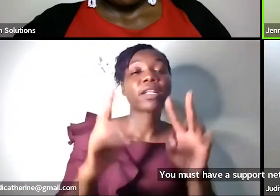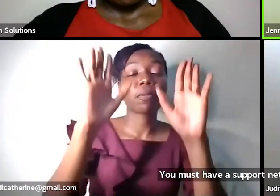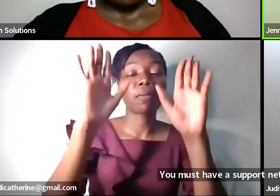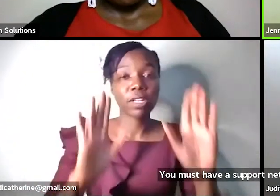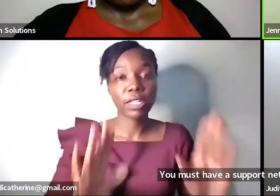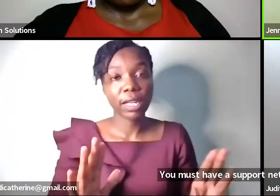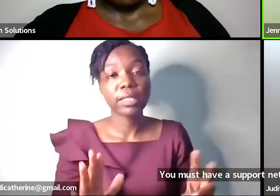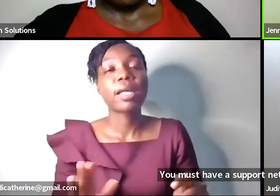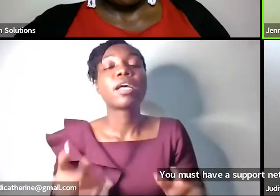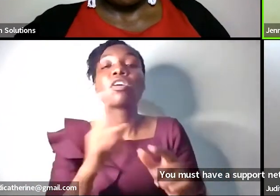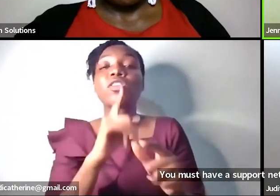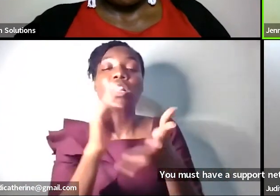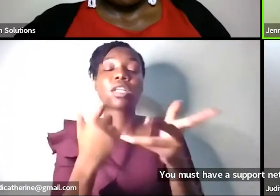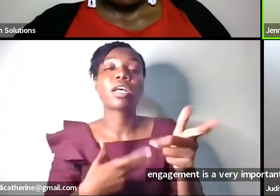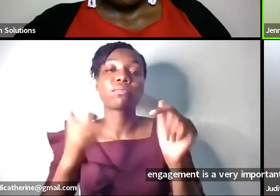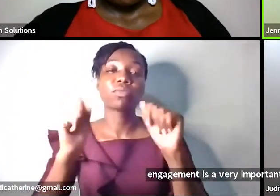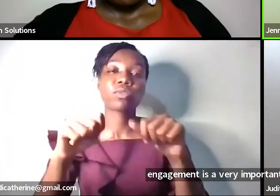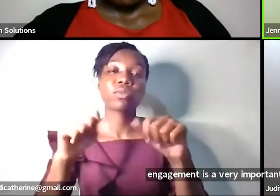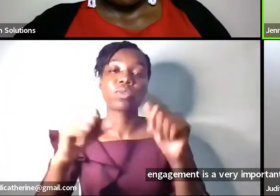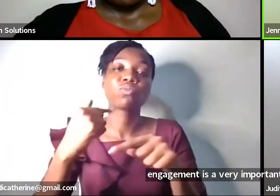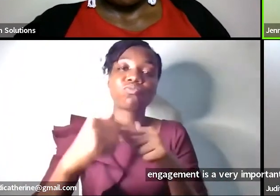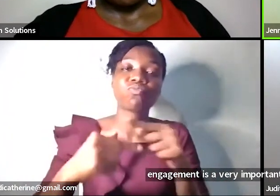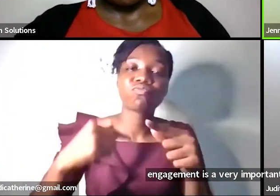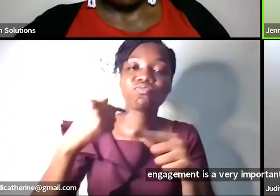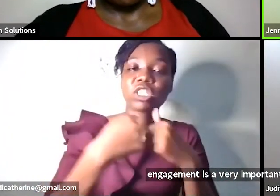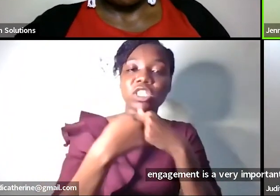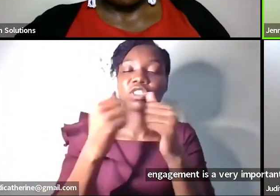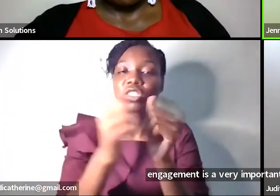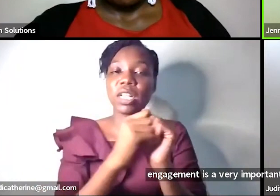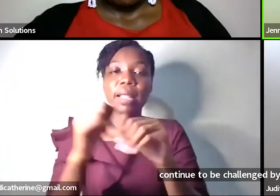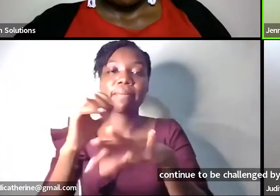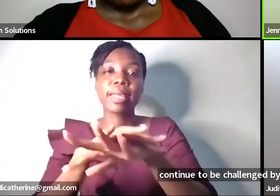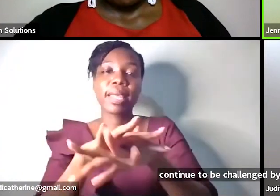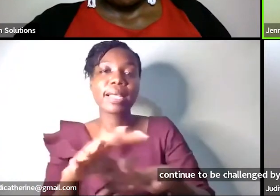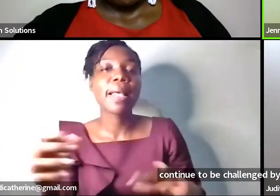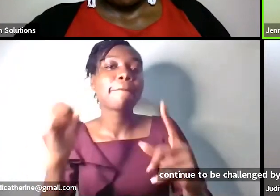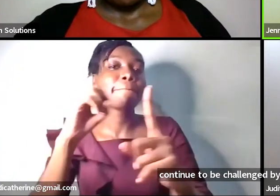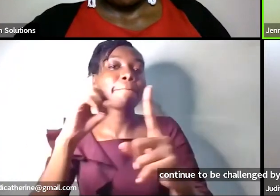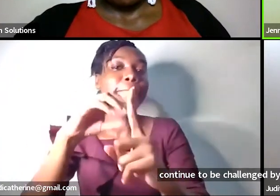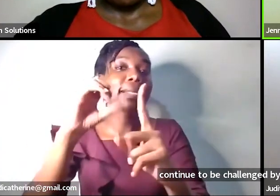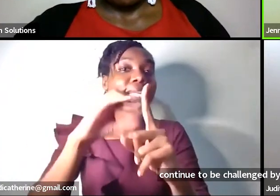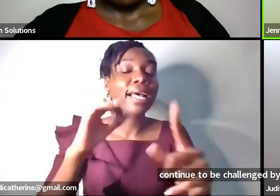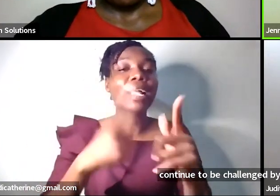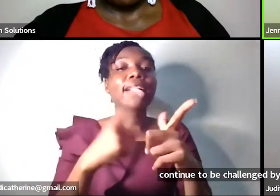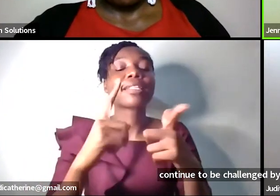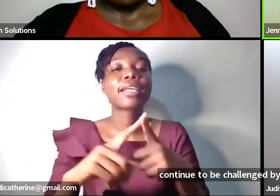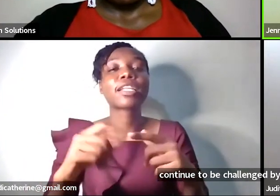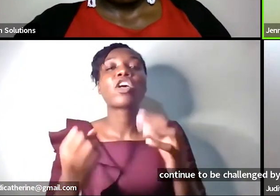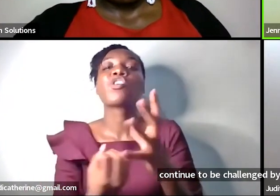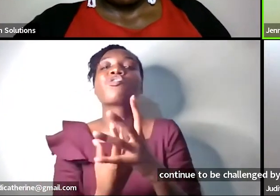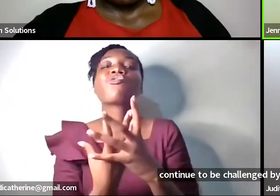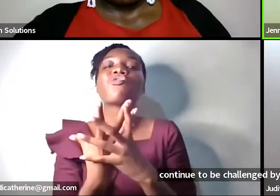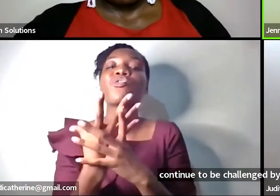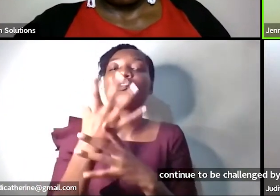can continue to be challenged by your peers, by your mentors, and then you can begin to grow, become the